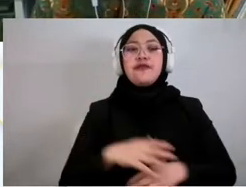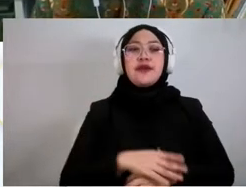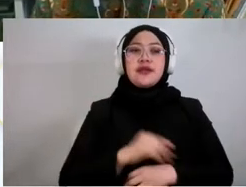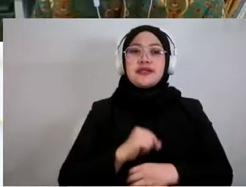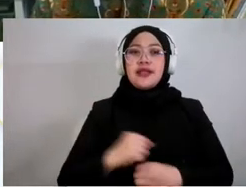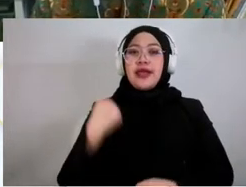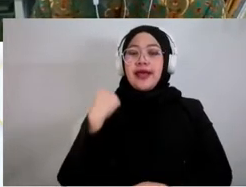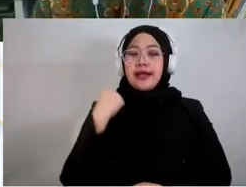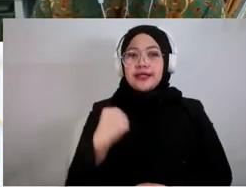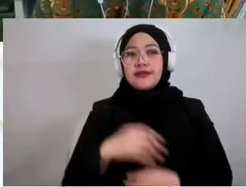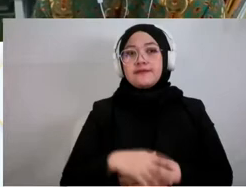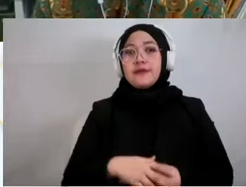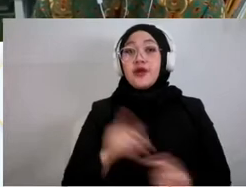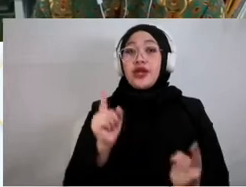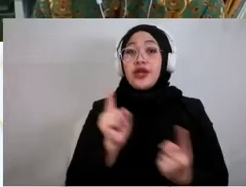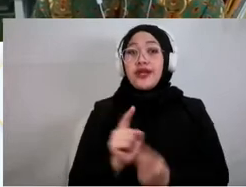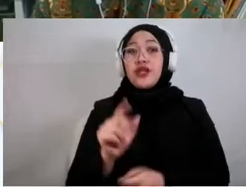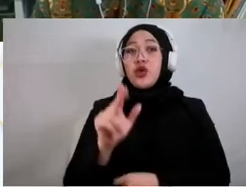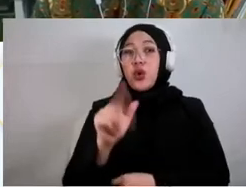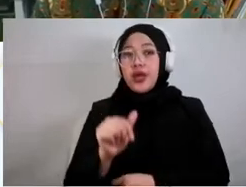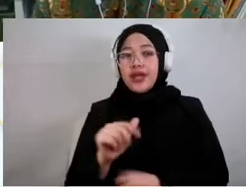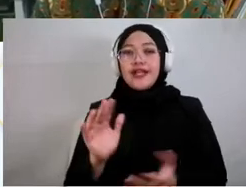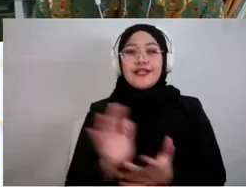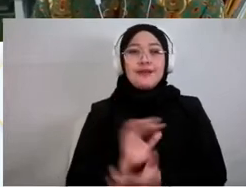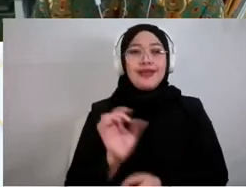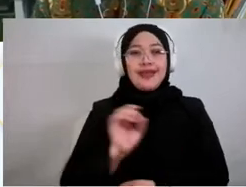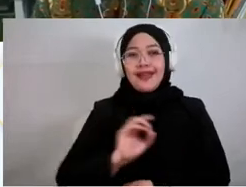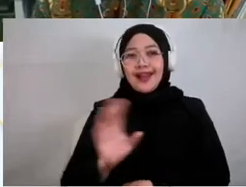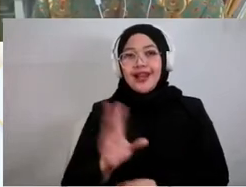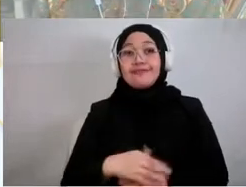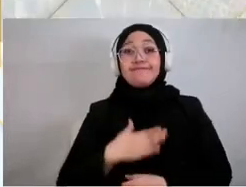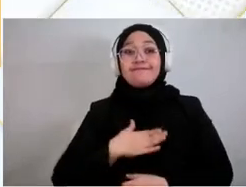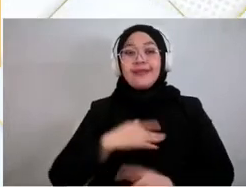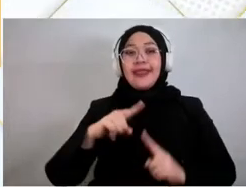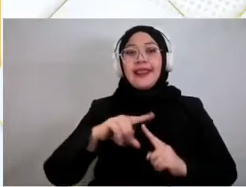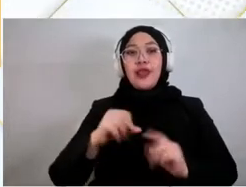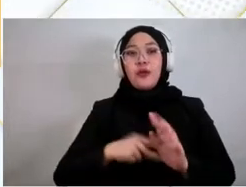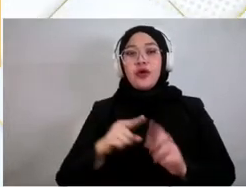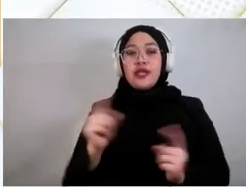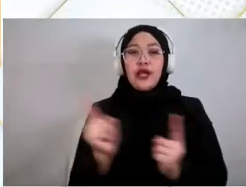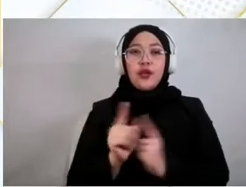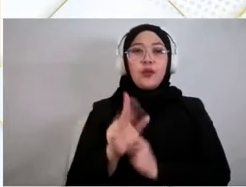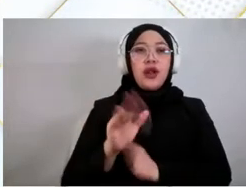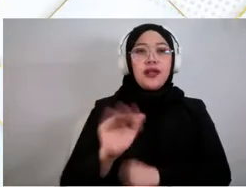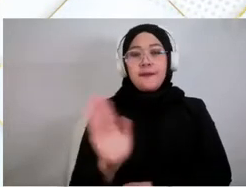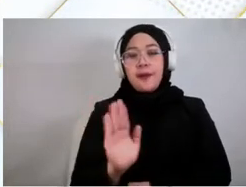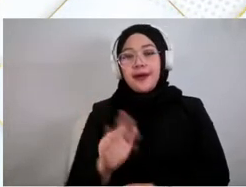are, and we'll meet you again in another chance. I'm Timothy Marbun. We'll see you again. Bye-bye.